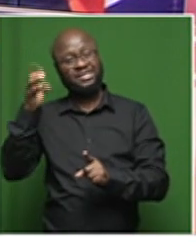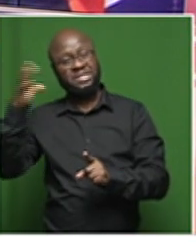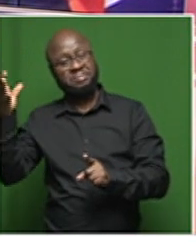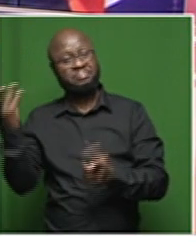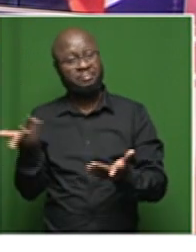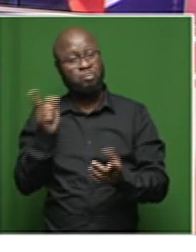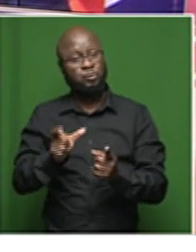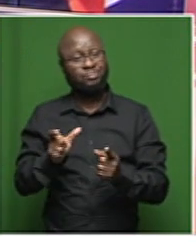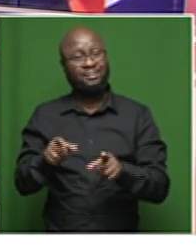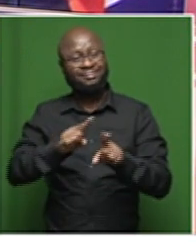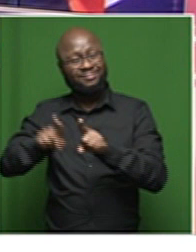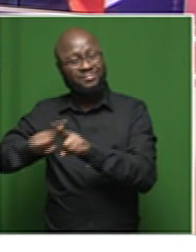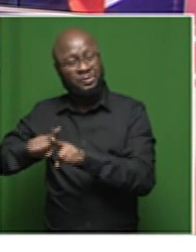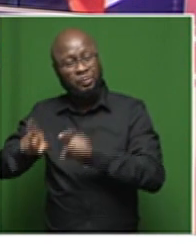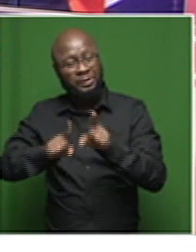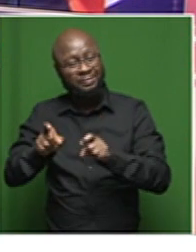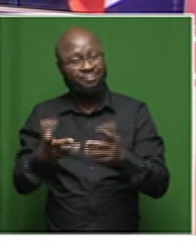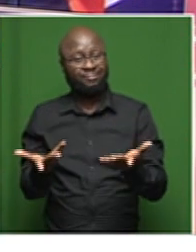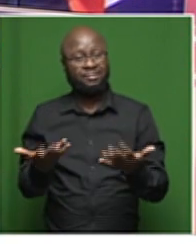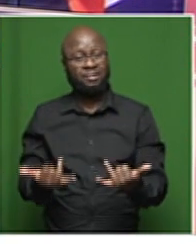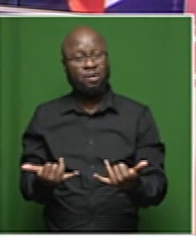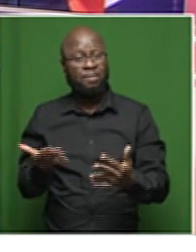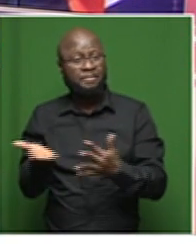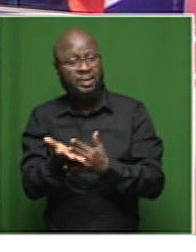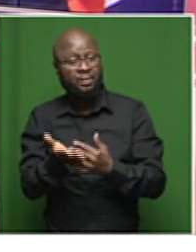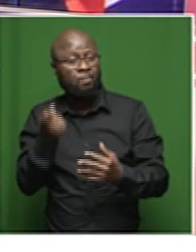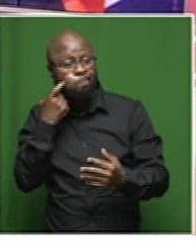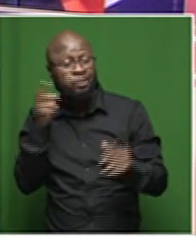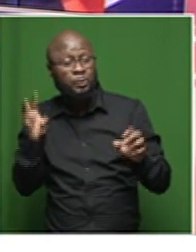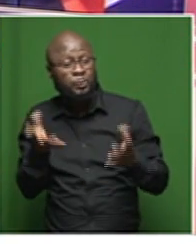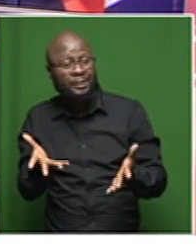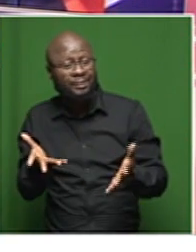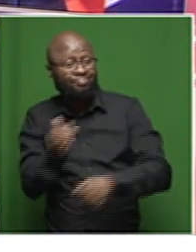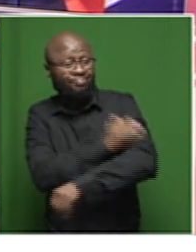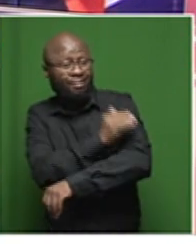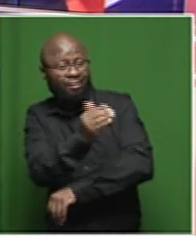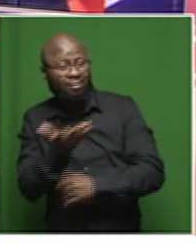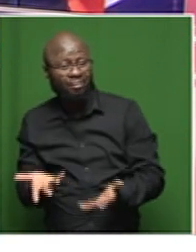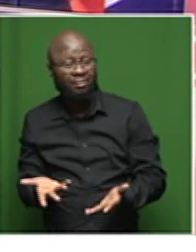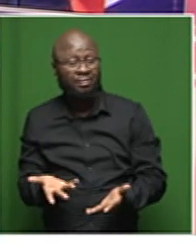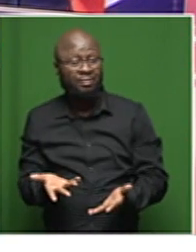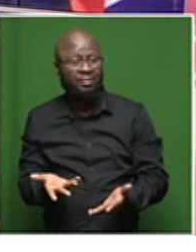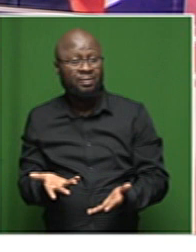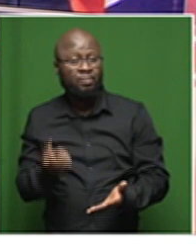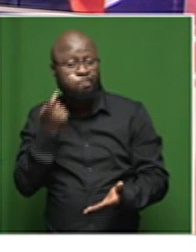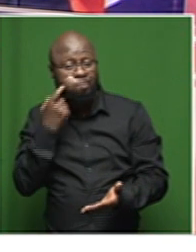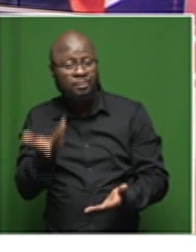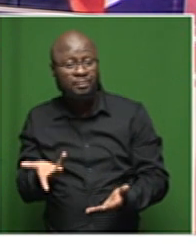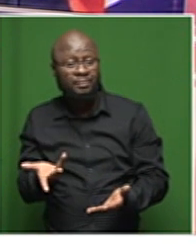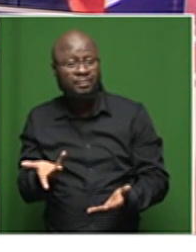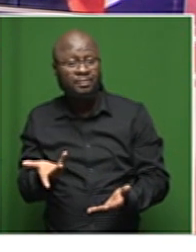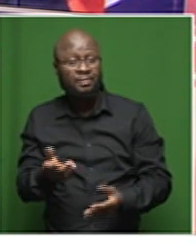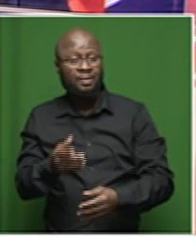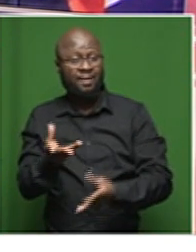the difference, or if there is a difference between this pregnancy-induced hypertension, so when you get high blood pressure when you're pregnant only, and